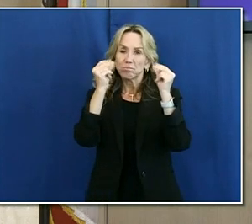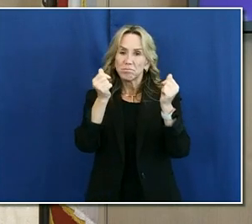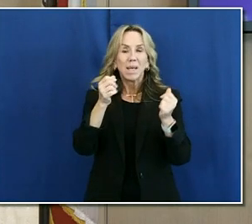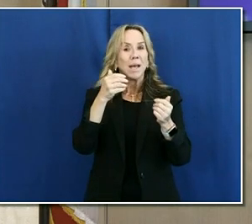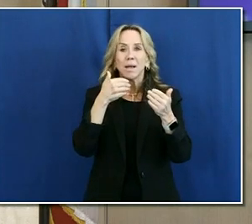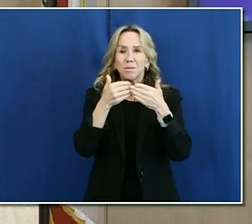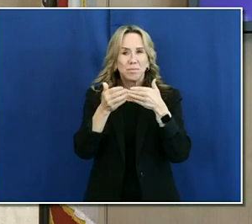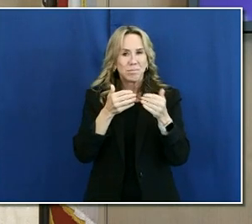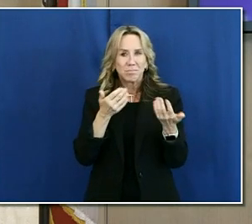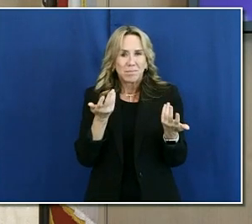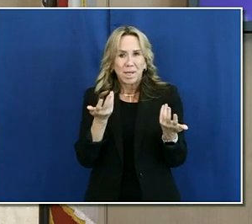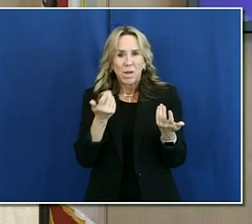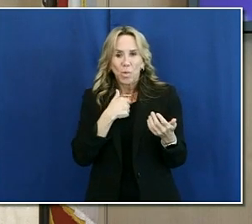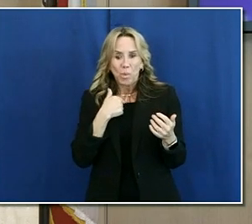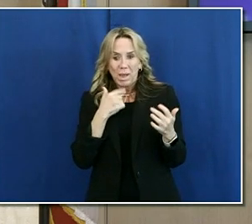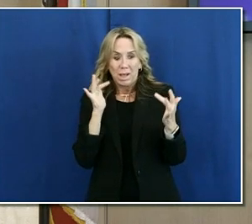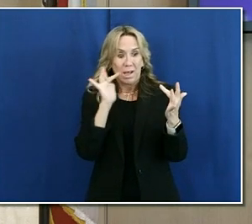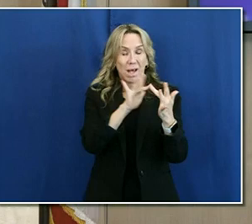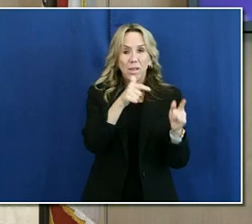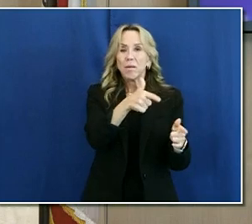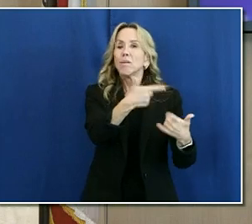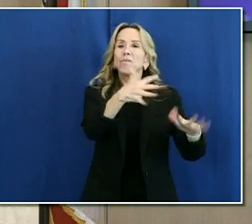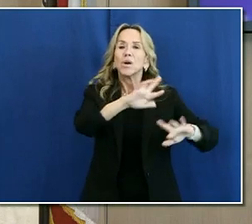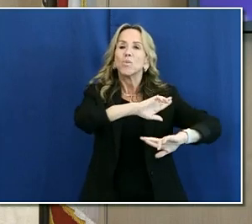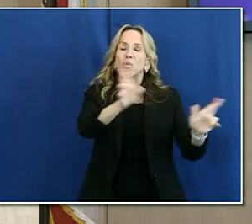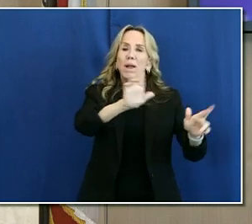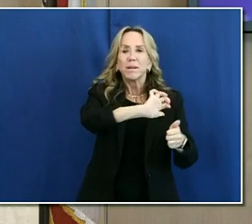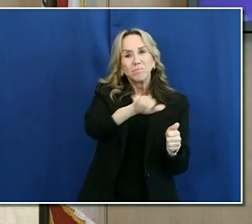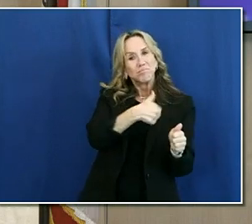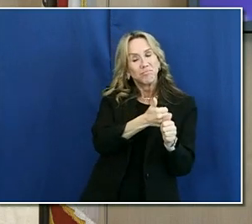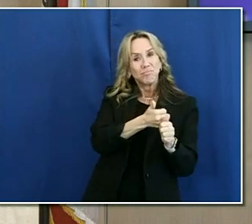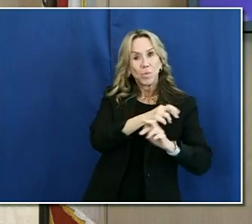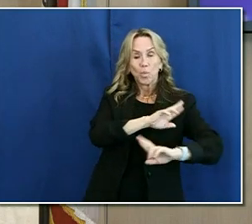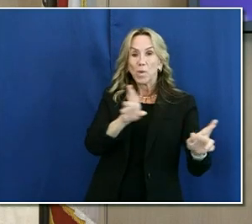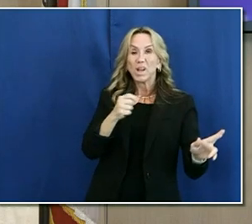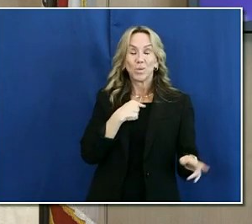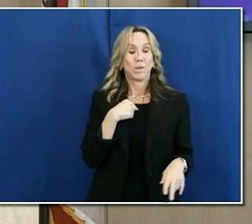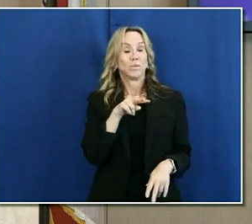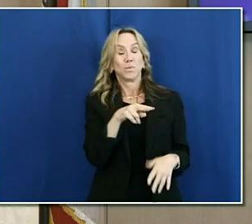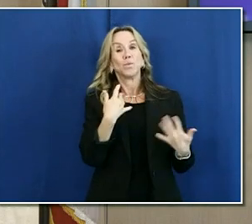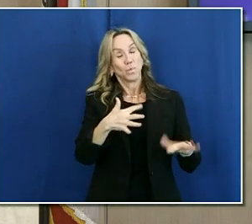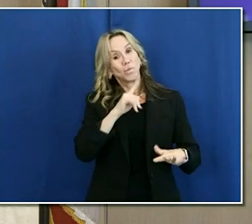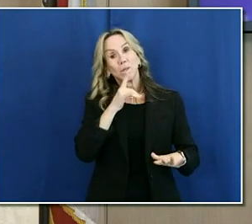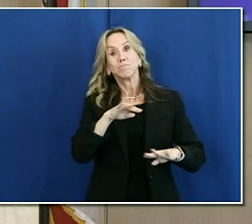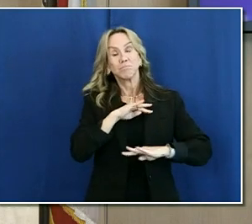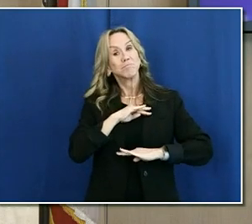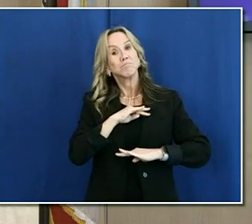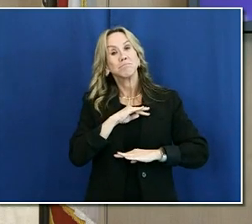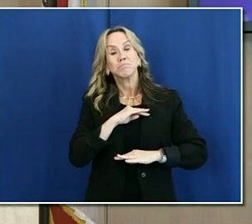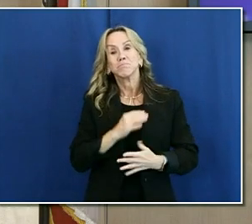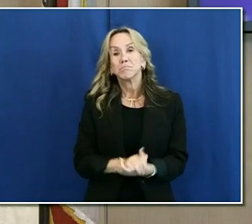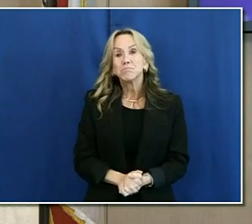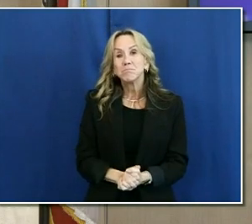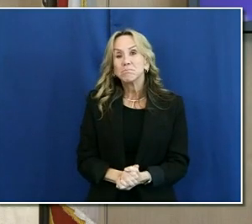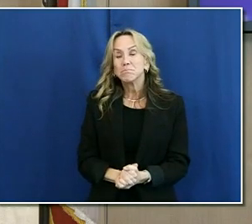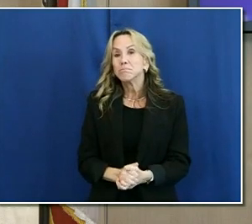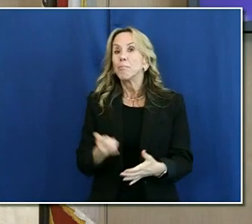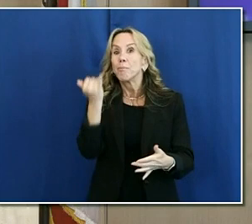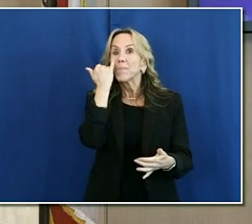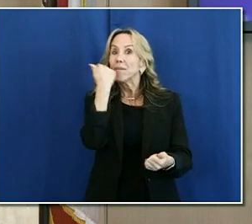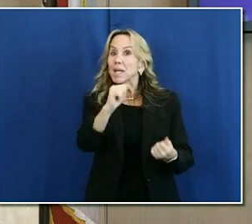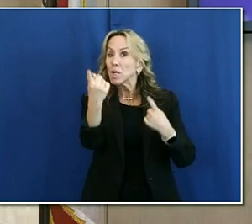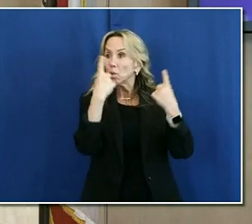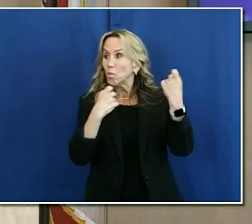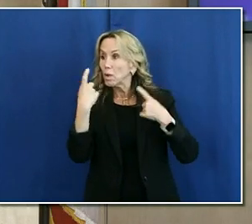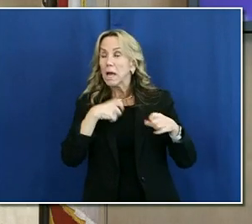with the student as part of our contact tracing efforts. So we are pleased in terms of what we are seeing from our student body. And at this point, if there's any questions, I